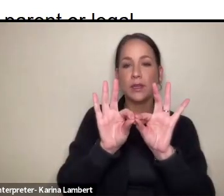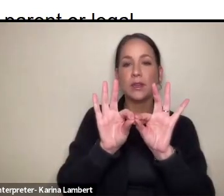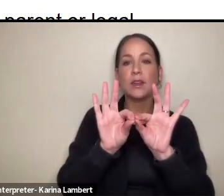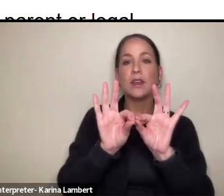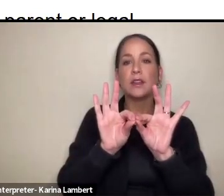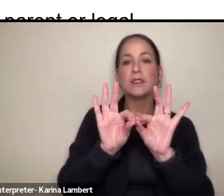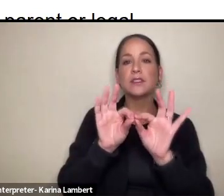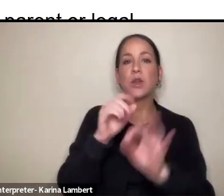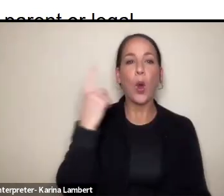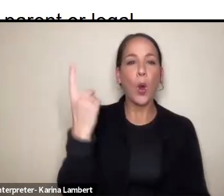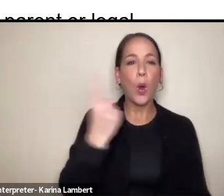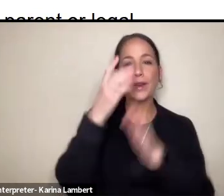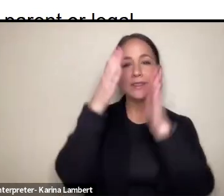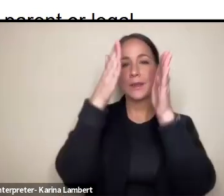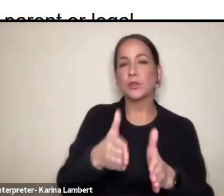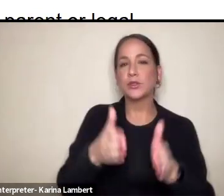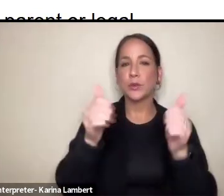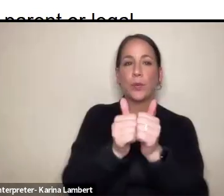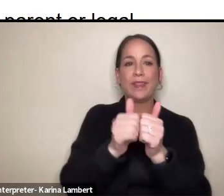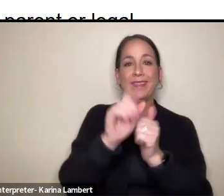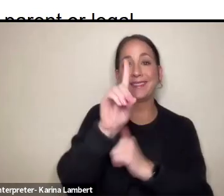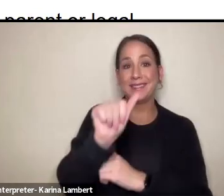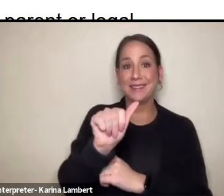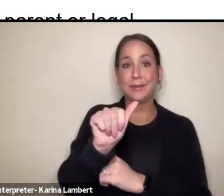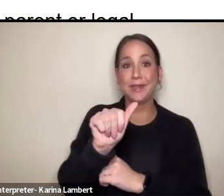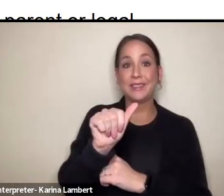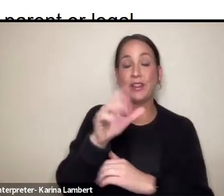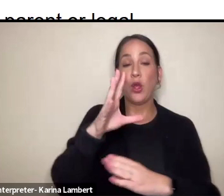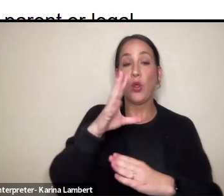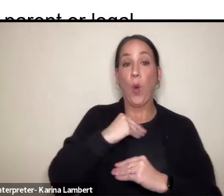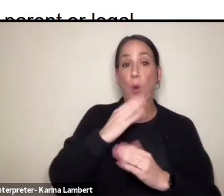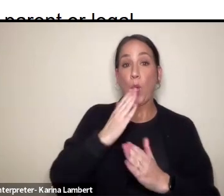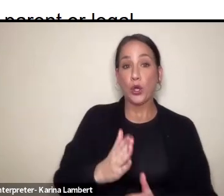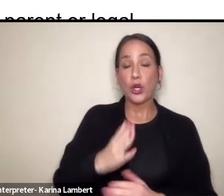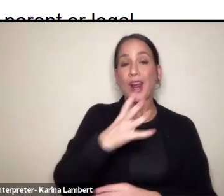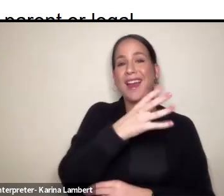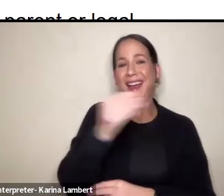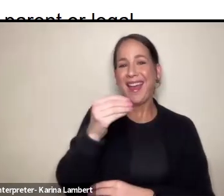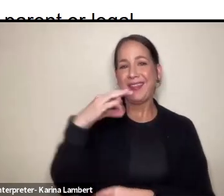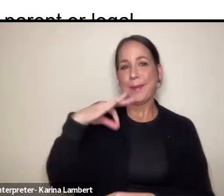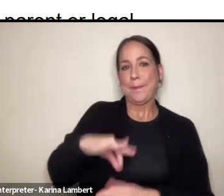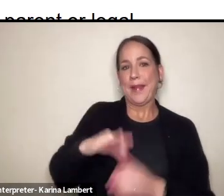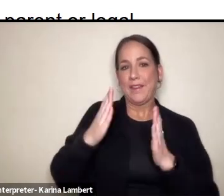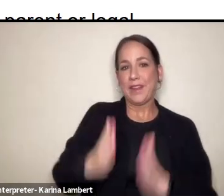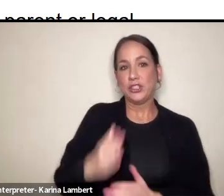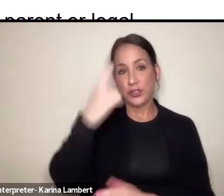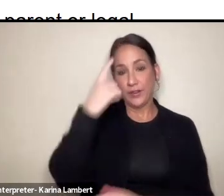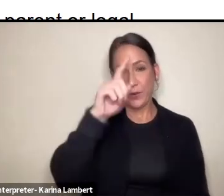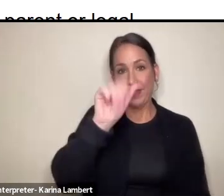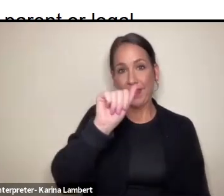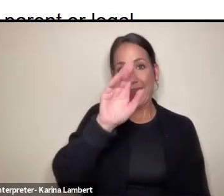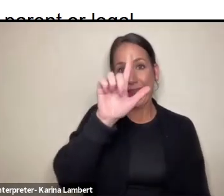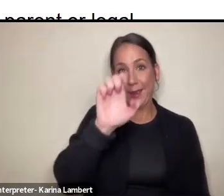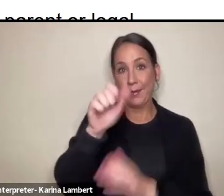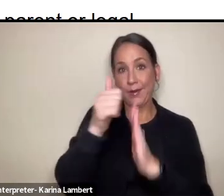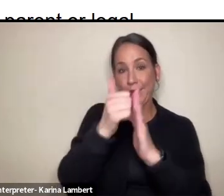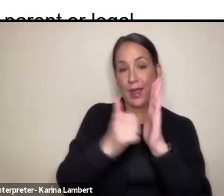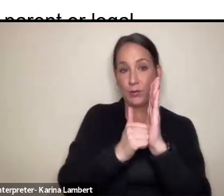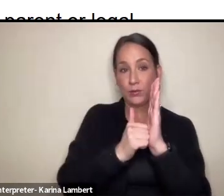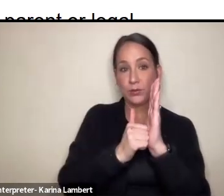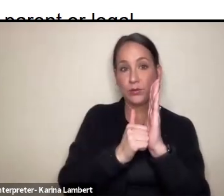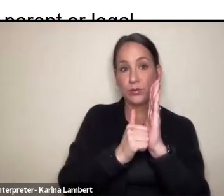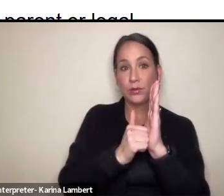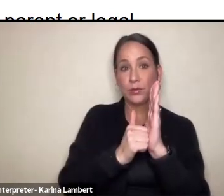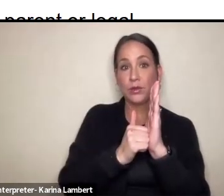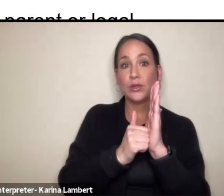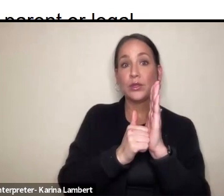is always the person with the disability that is both the owner and the beneficiary of the ABLE account. So